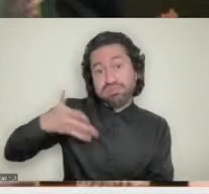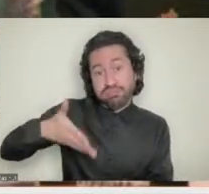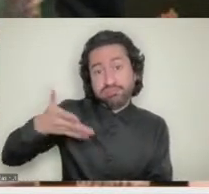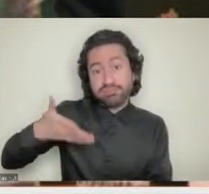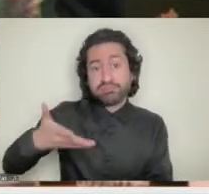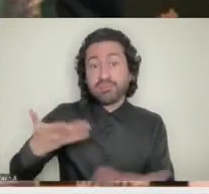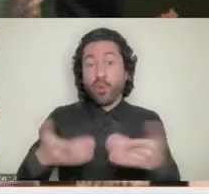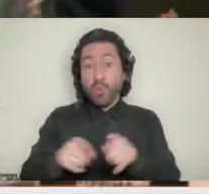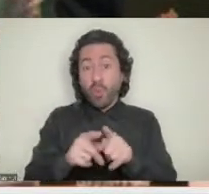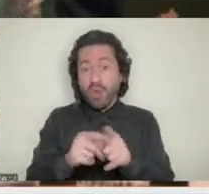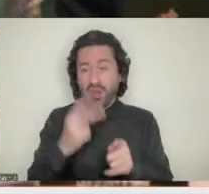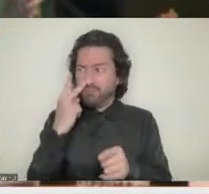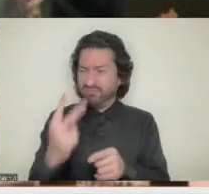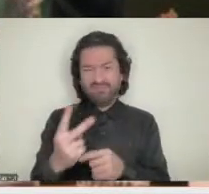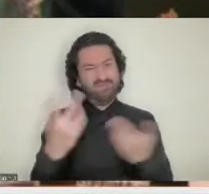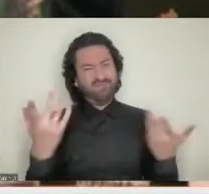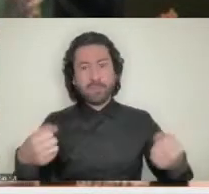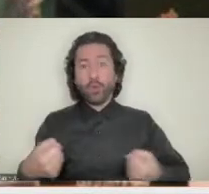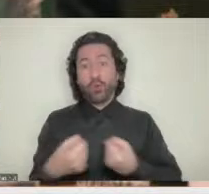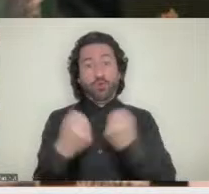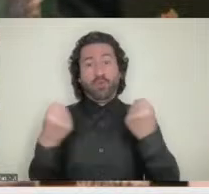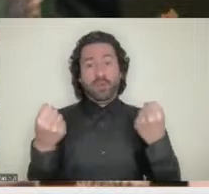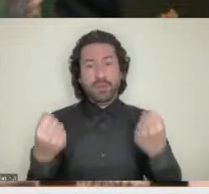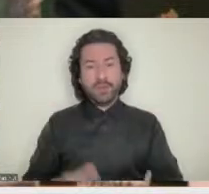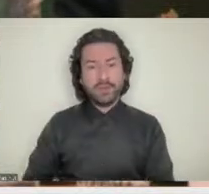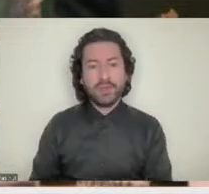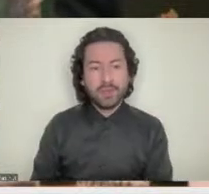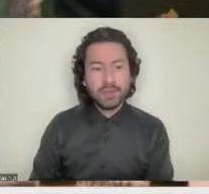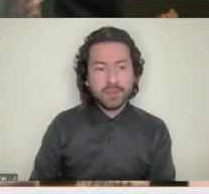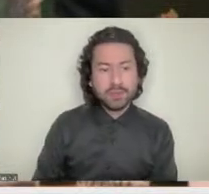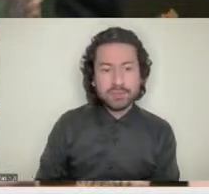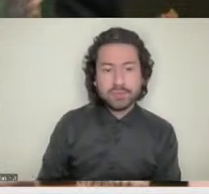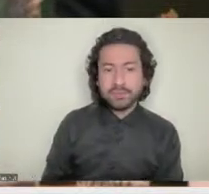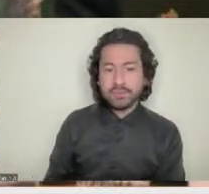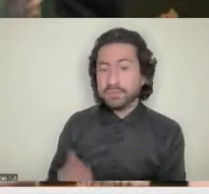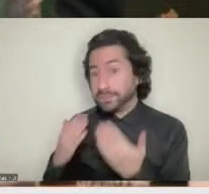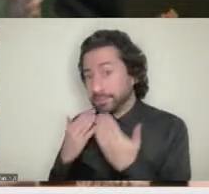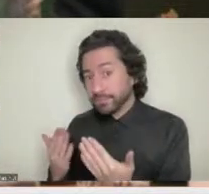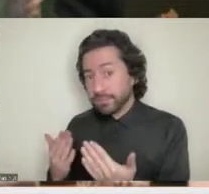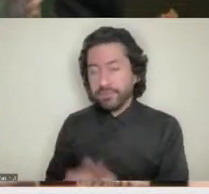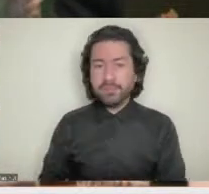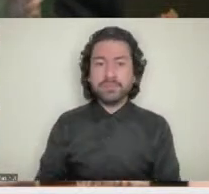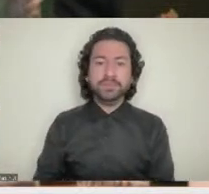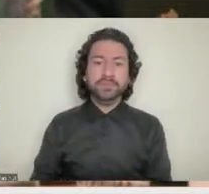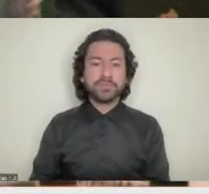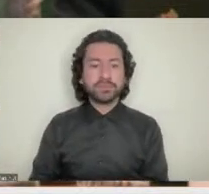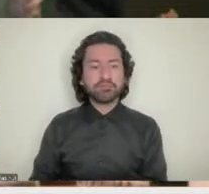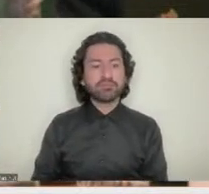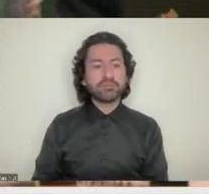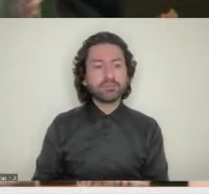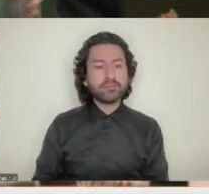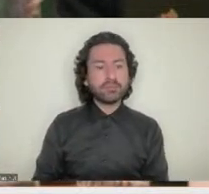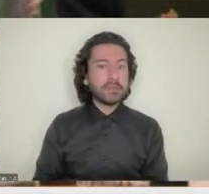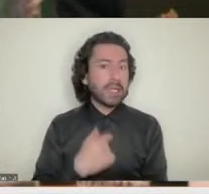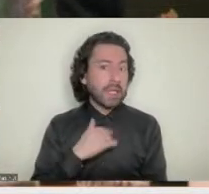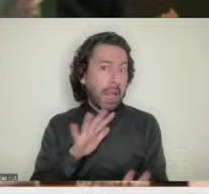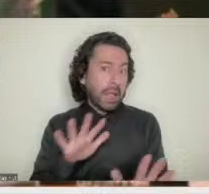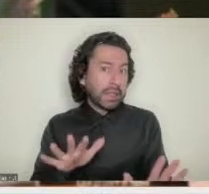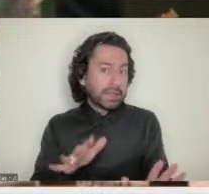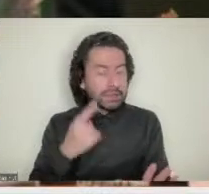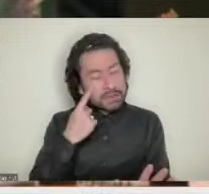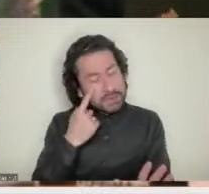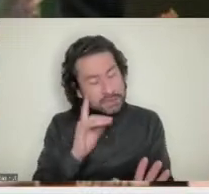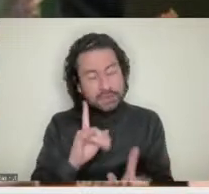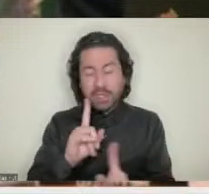with regards to this contradiction in approaches? Thank you, Raquel. I would like to try